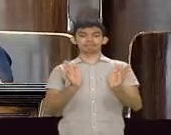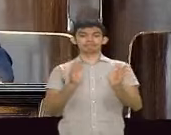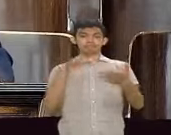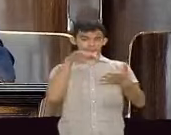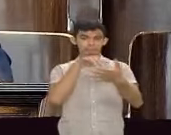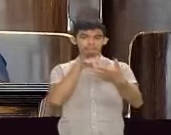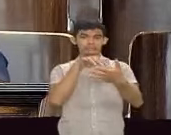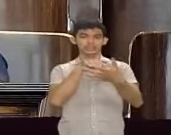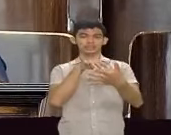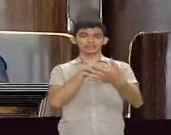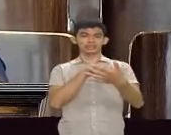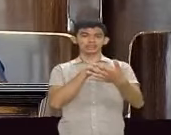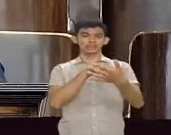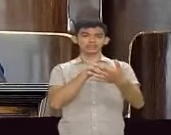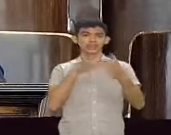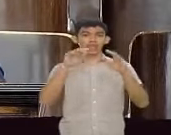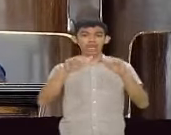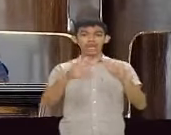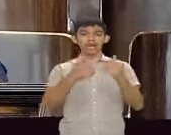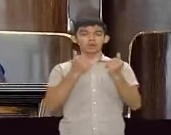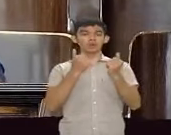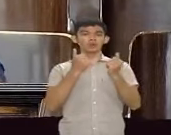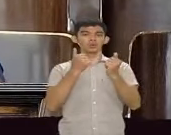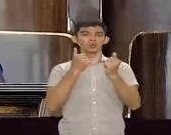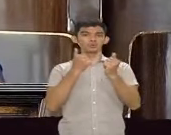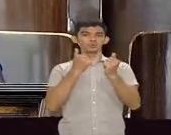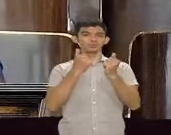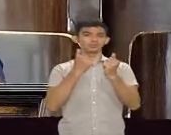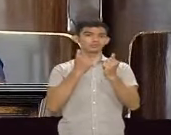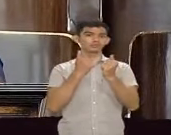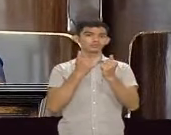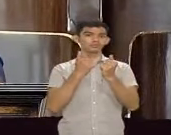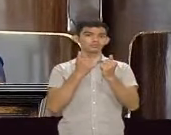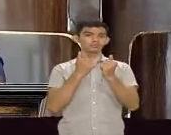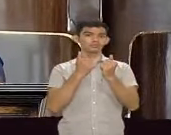start studying, unsao nato